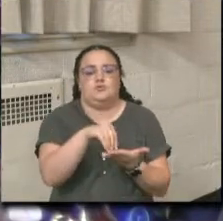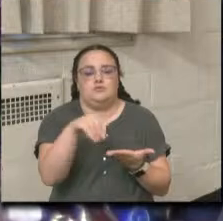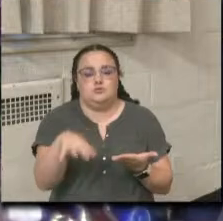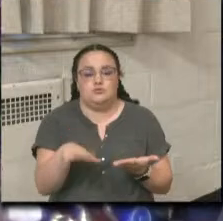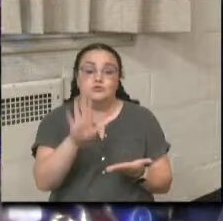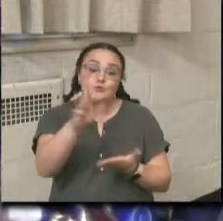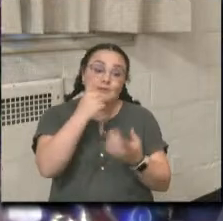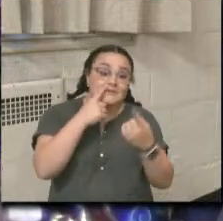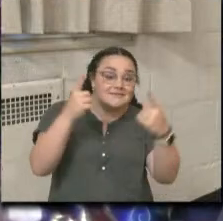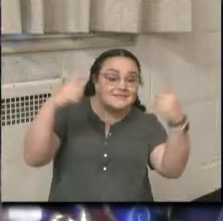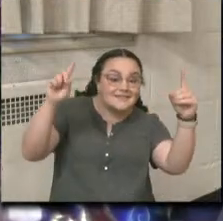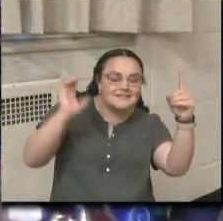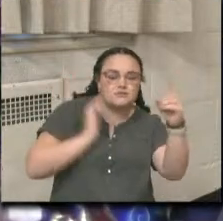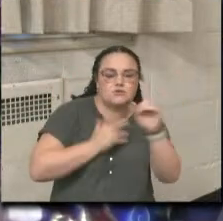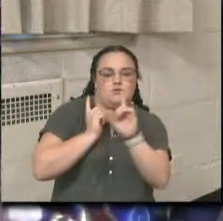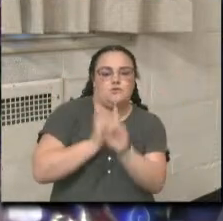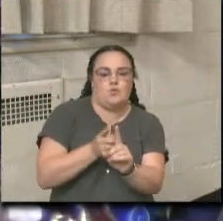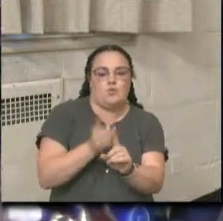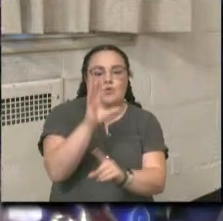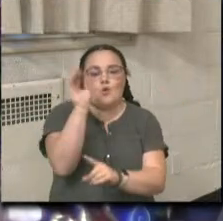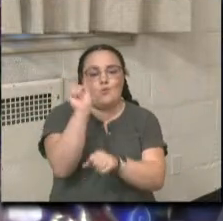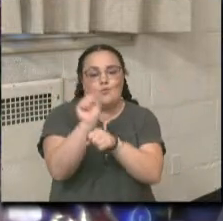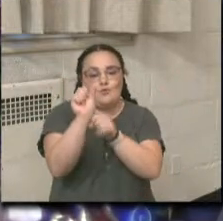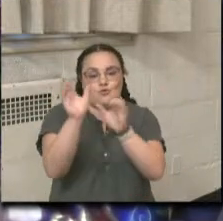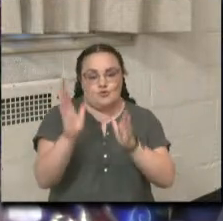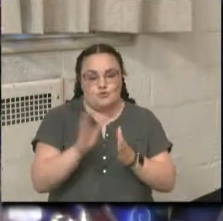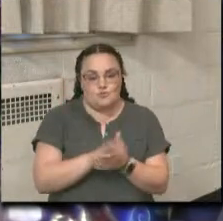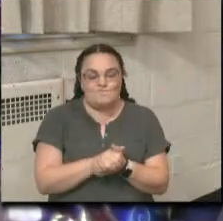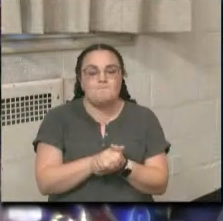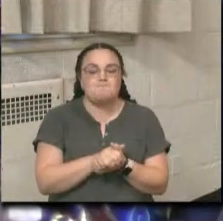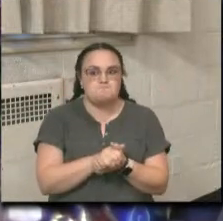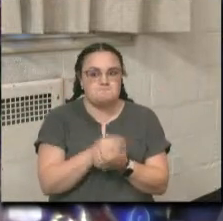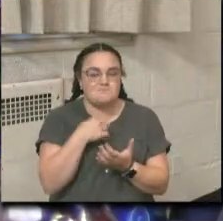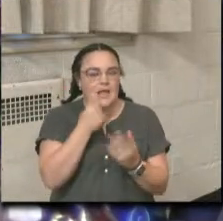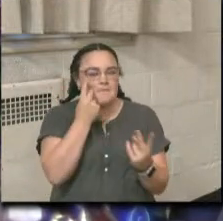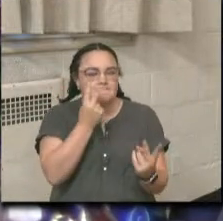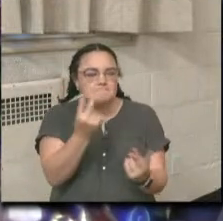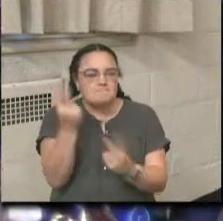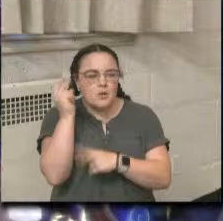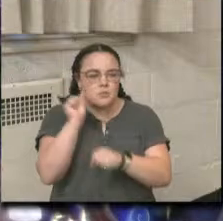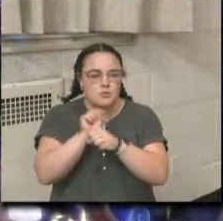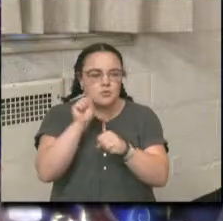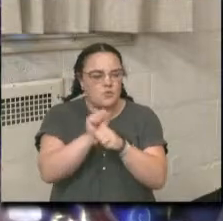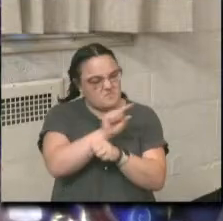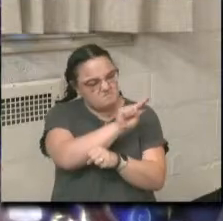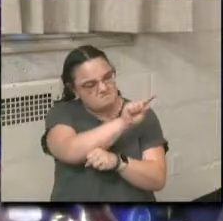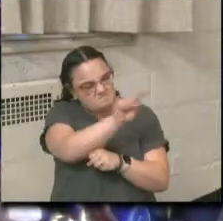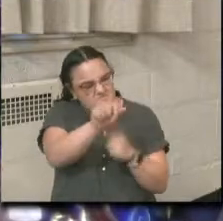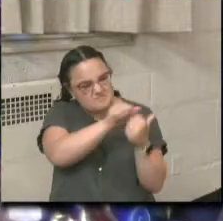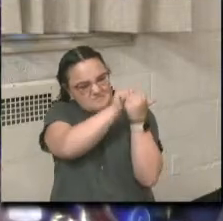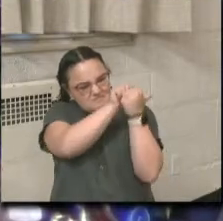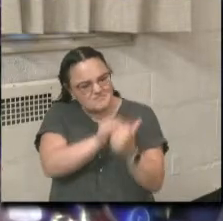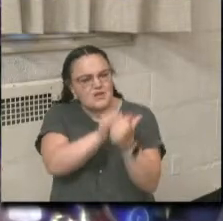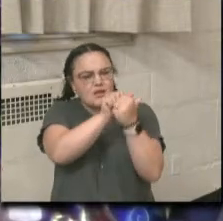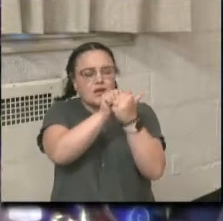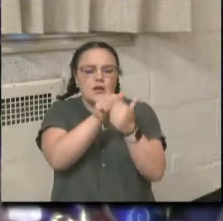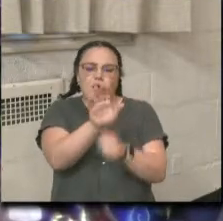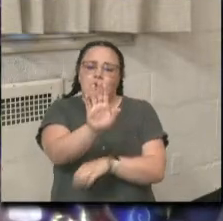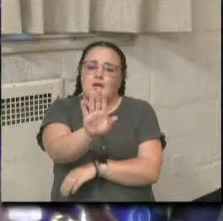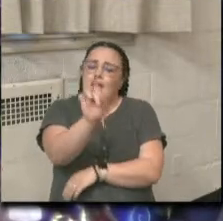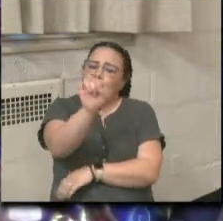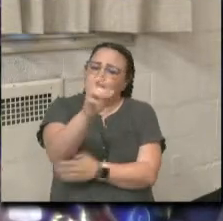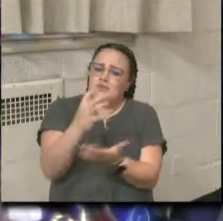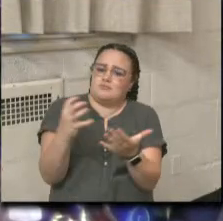goal. Colleagues, as I reflect on the work that we have all done, I would be remiss if I didn't take